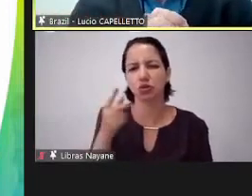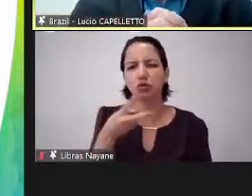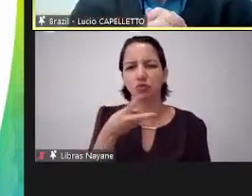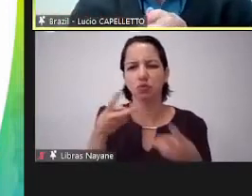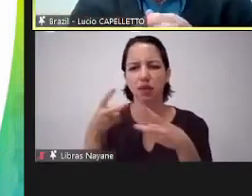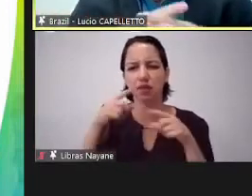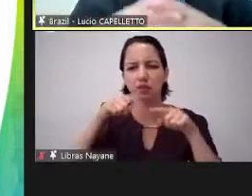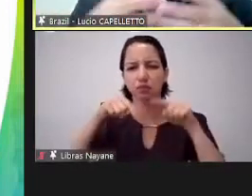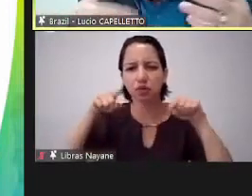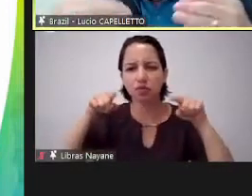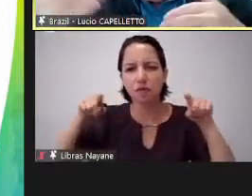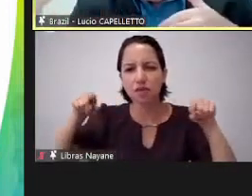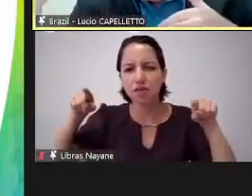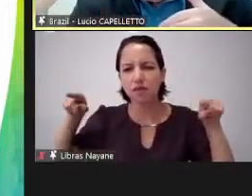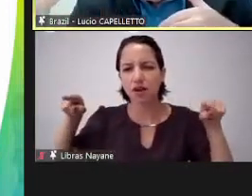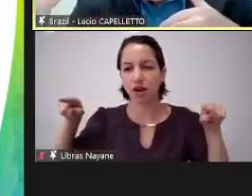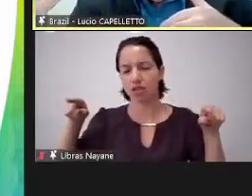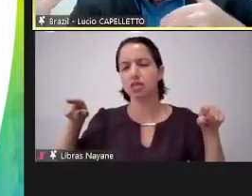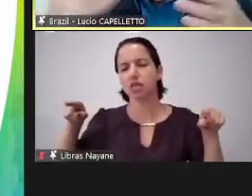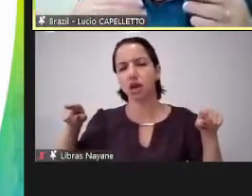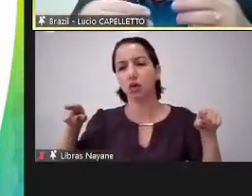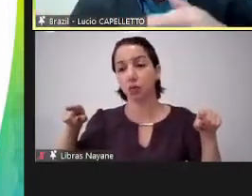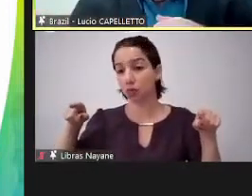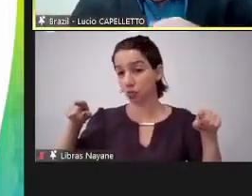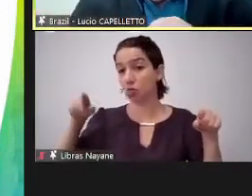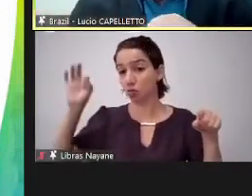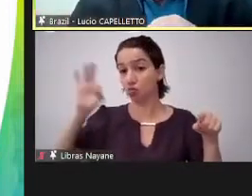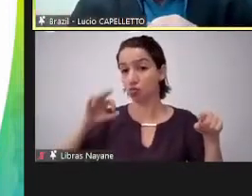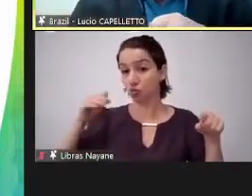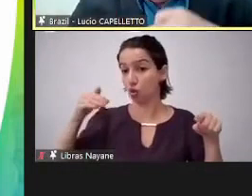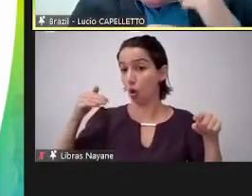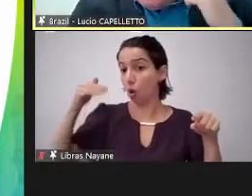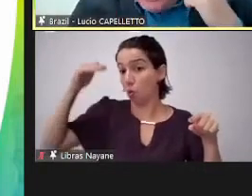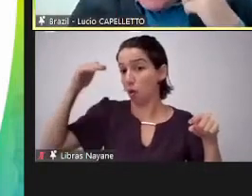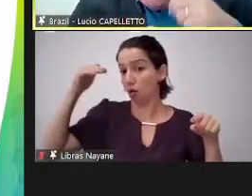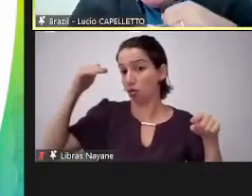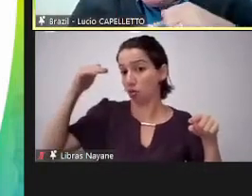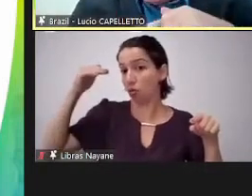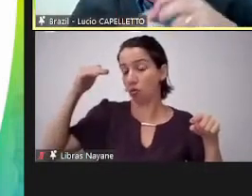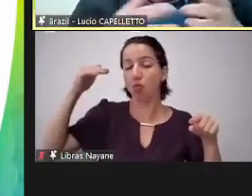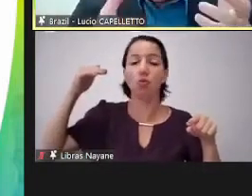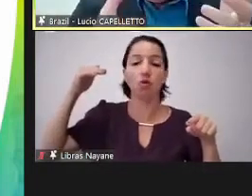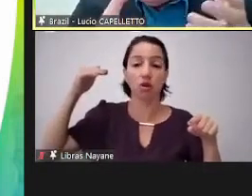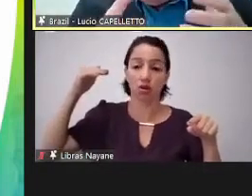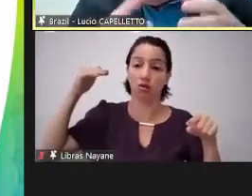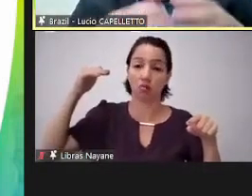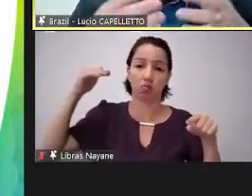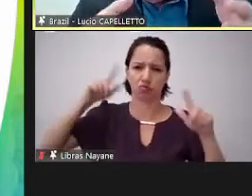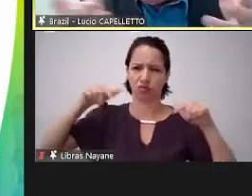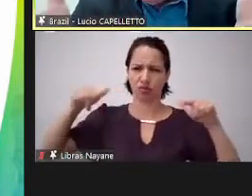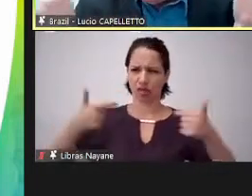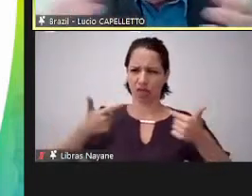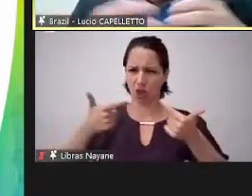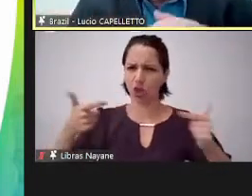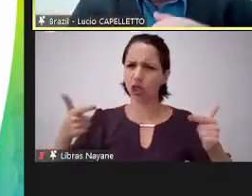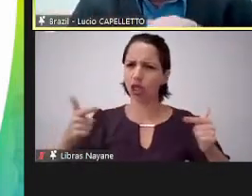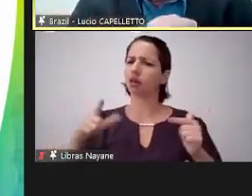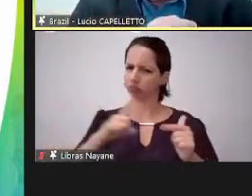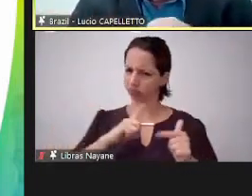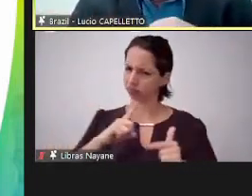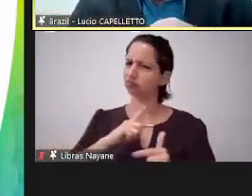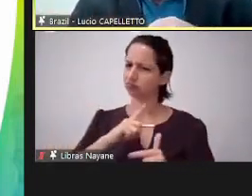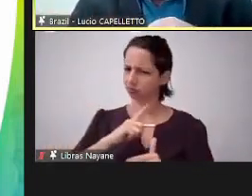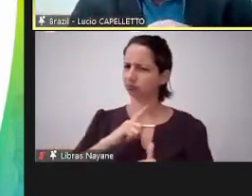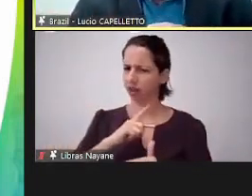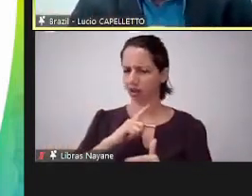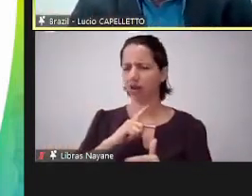reduce, and we still see a diversification, it's not because it was raised, means